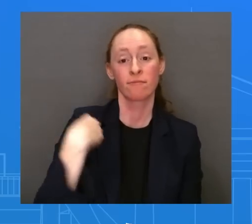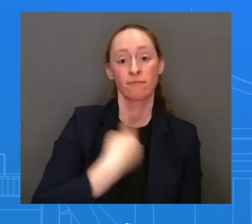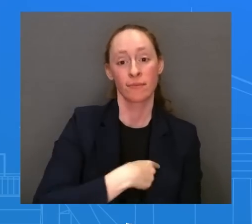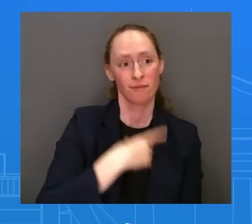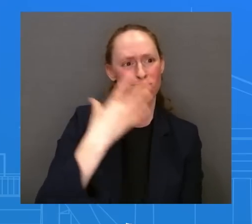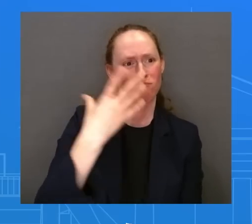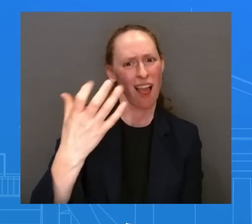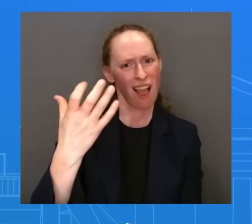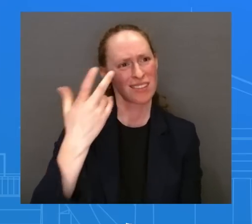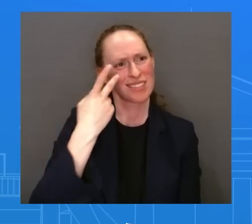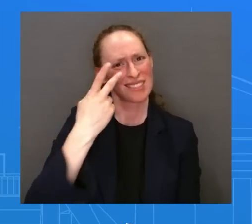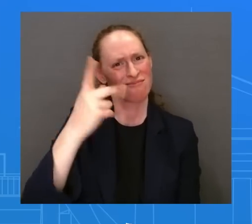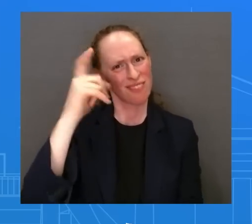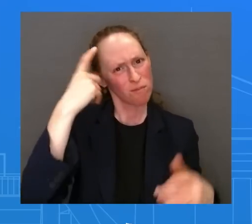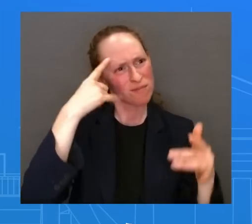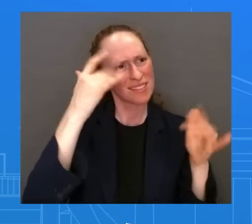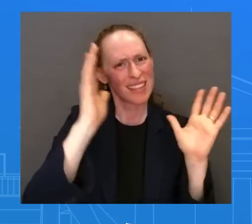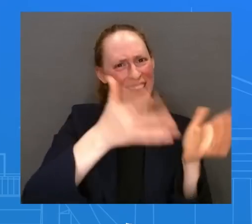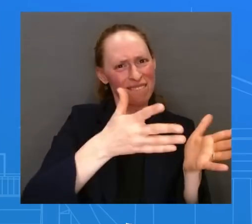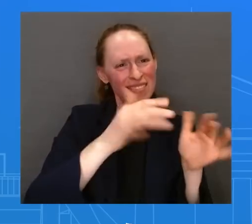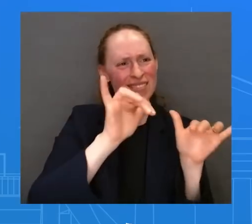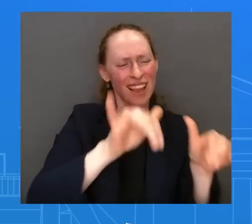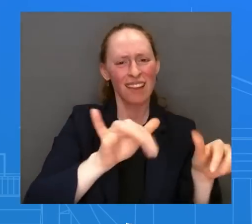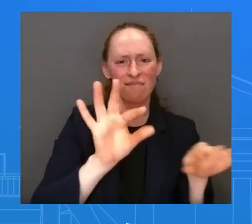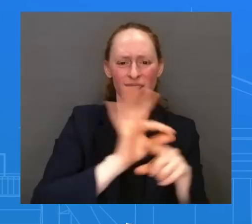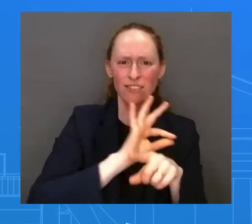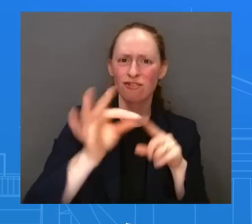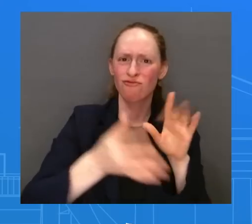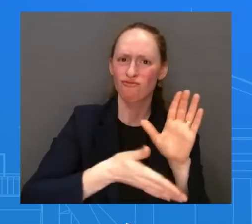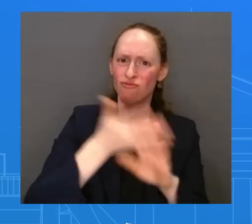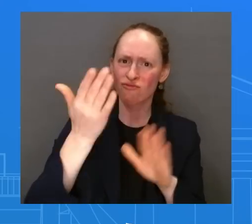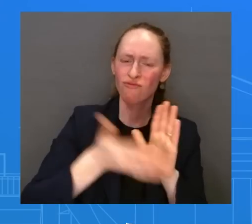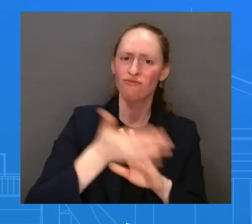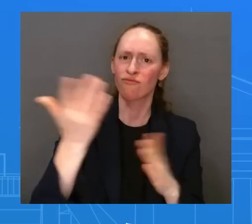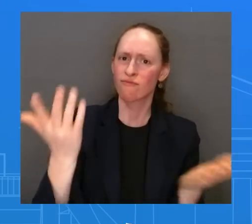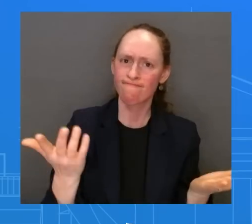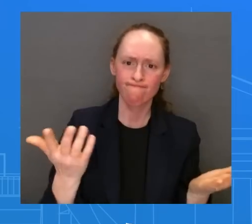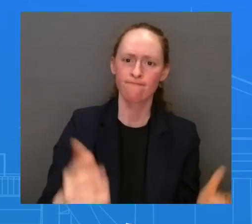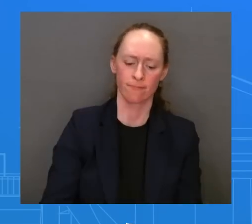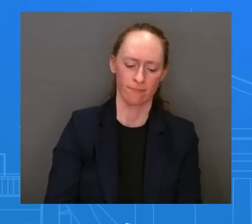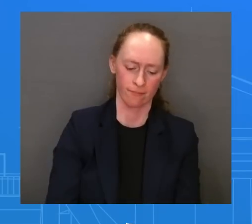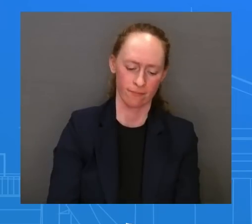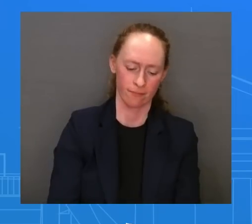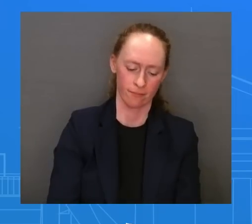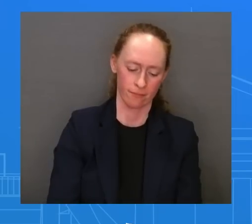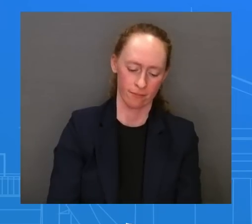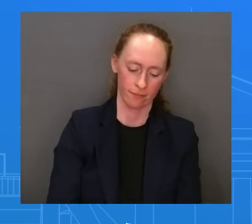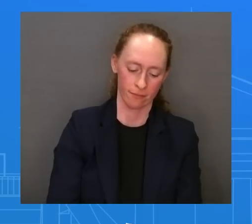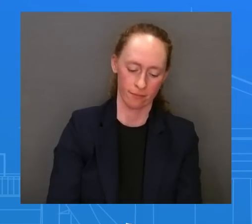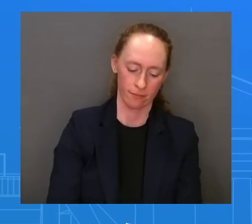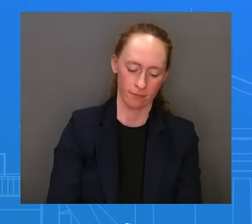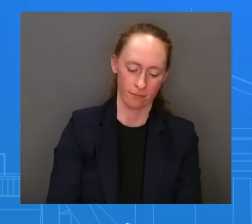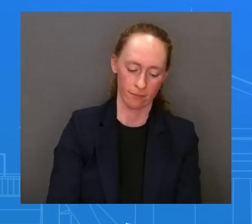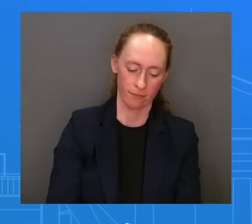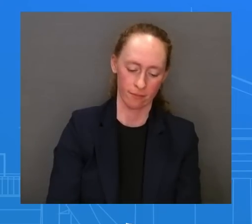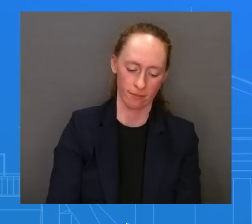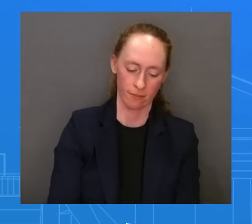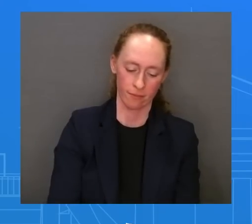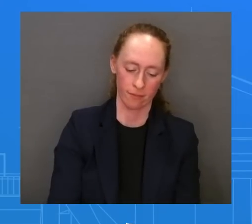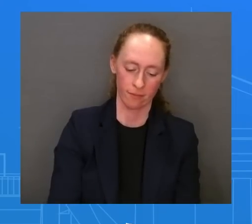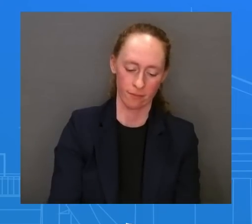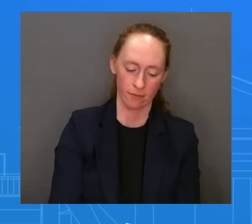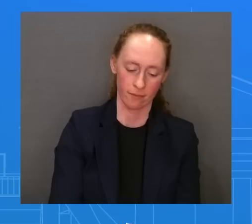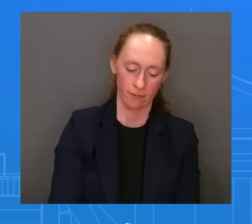stay in power and so uh you gotta be careful about when you go ahead and call for a Neo so that you're not